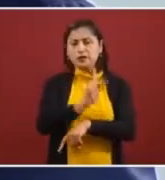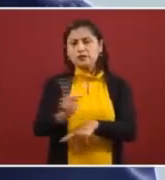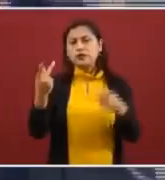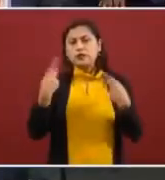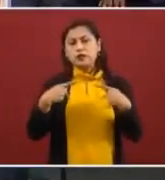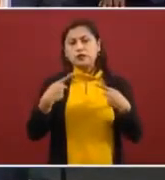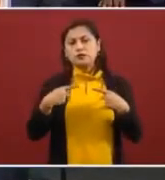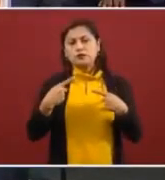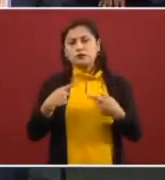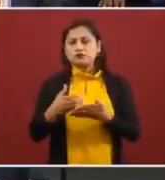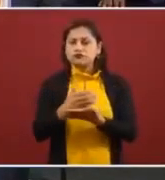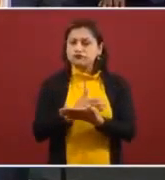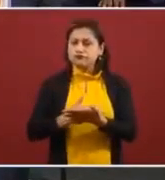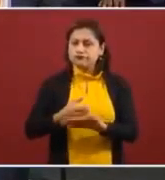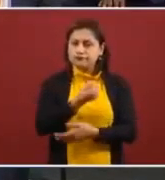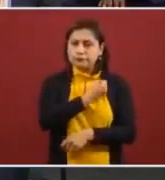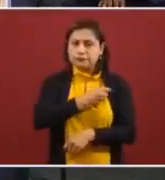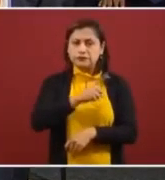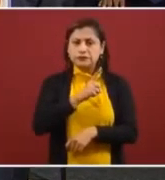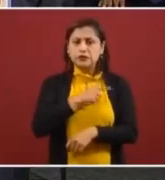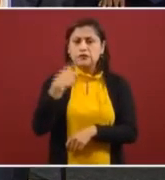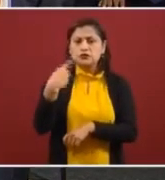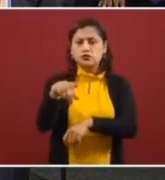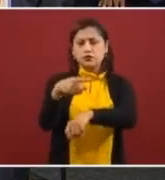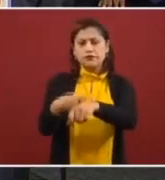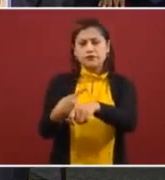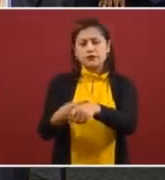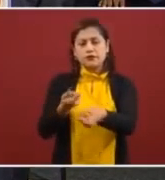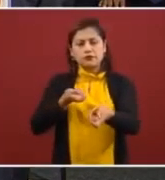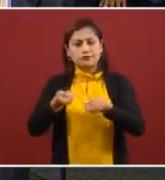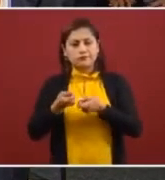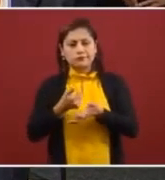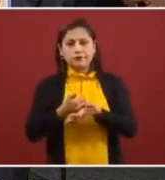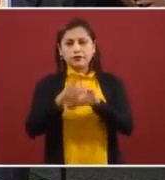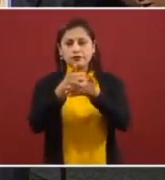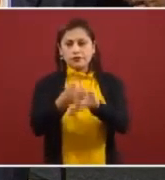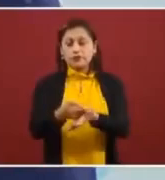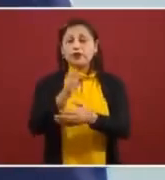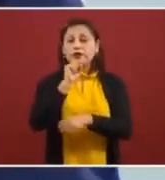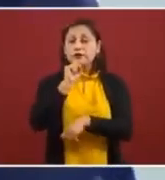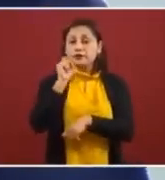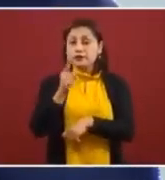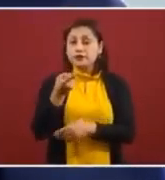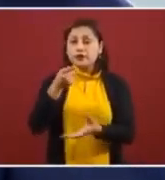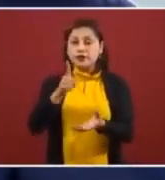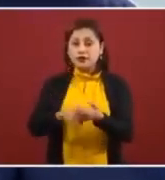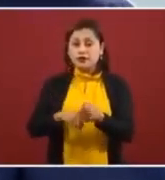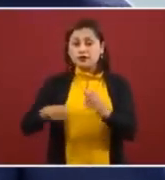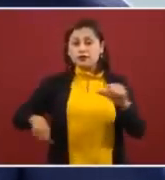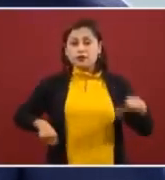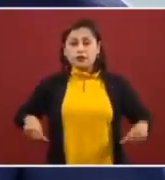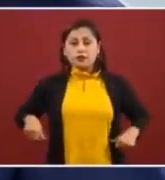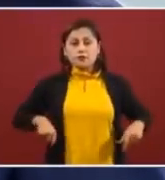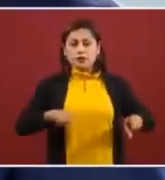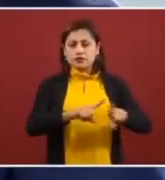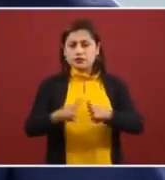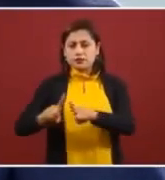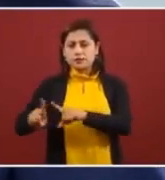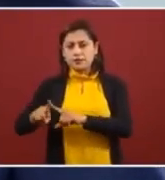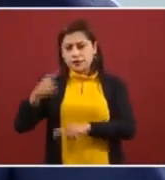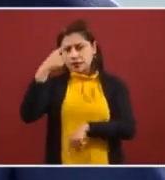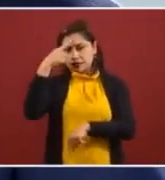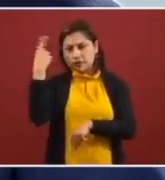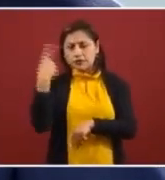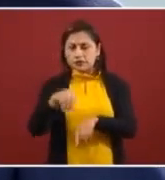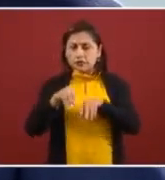maintain people healthy and to have controlled health. The activities of promotion for